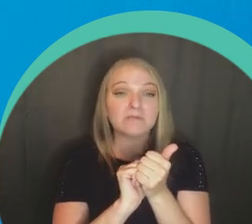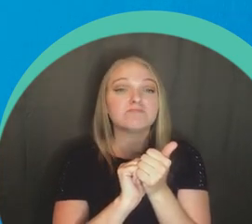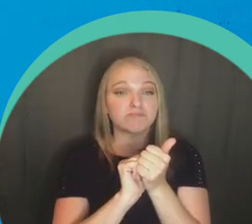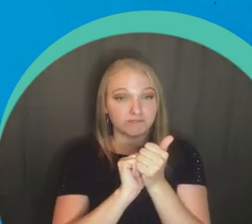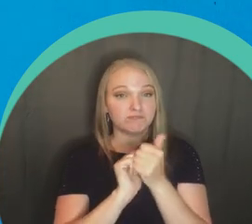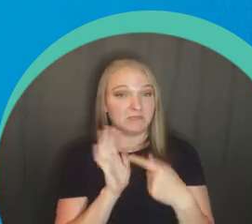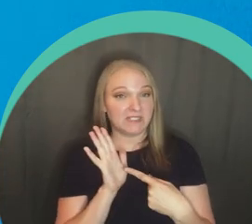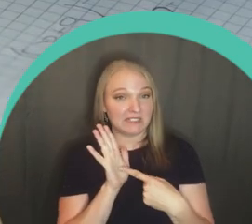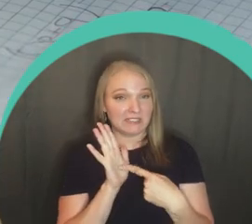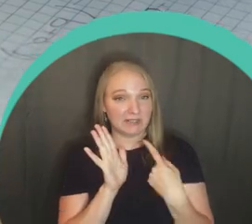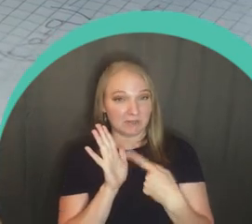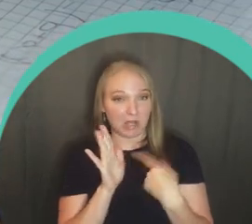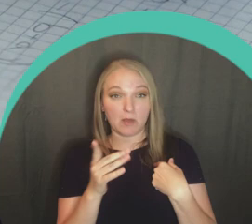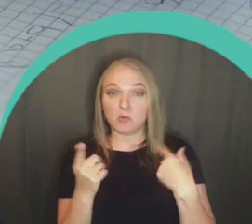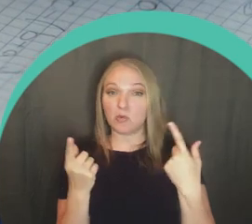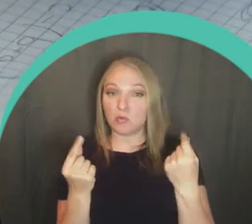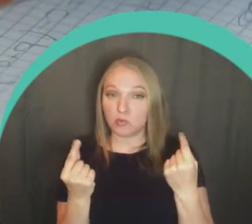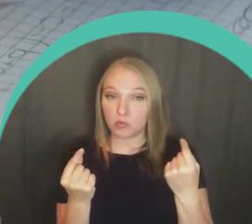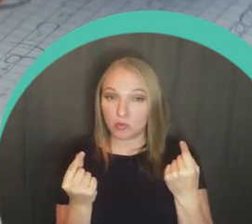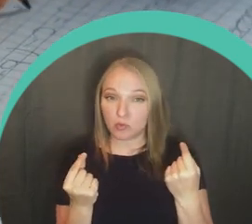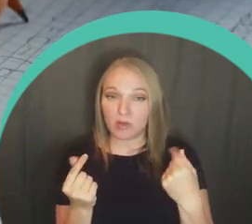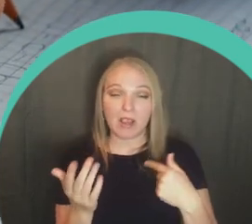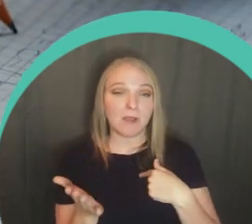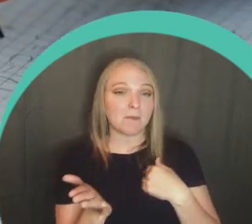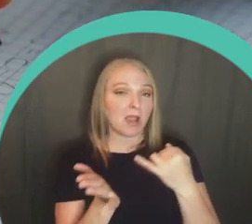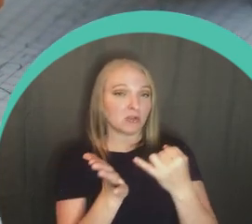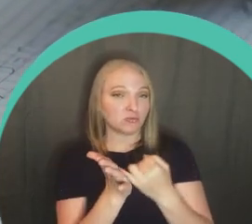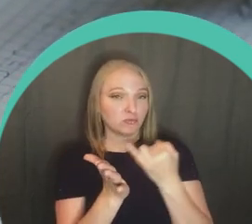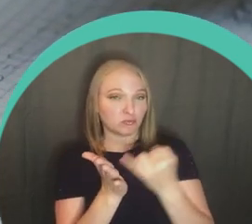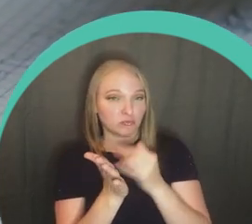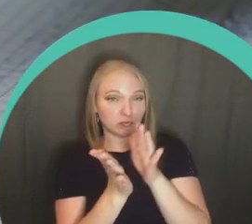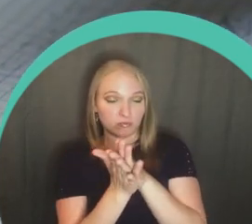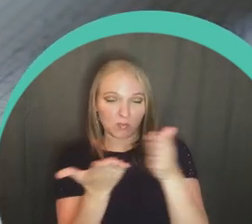Sometimes I write in my journal,